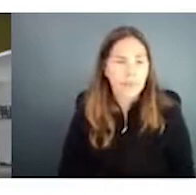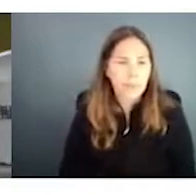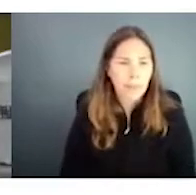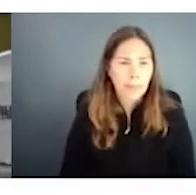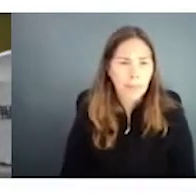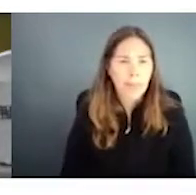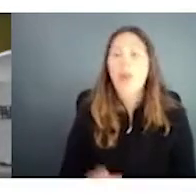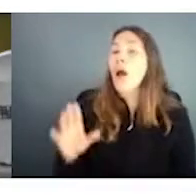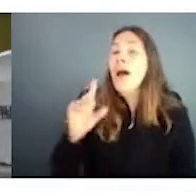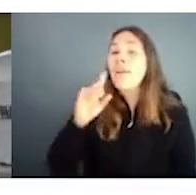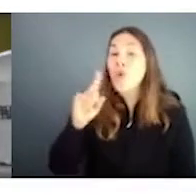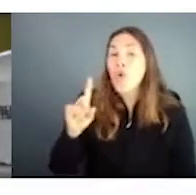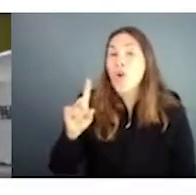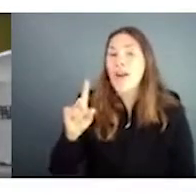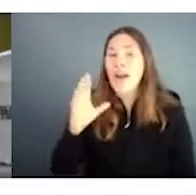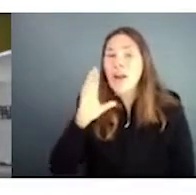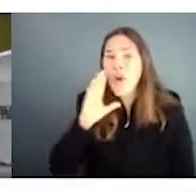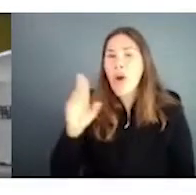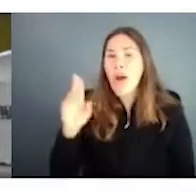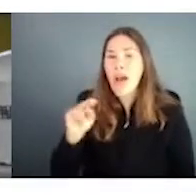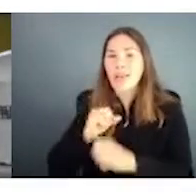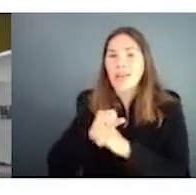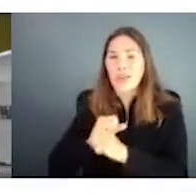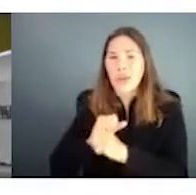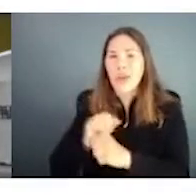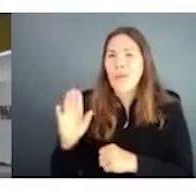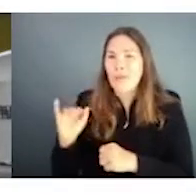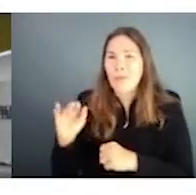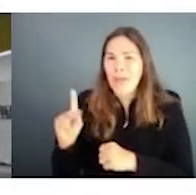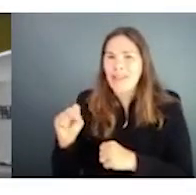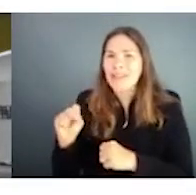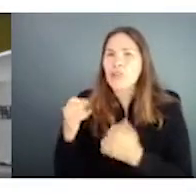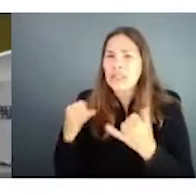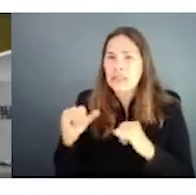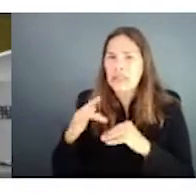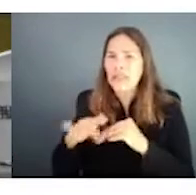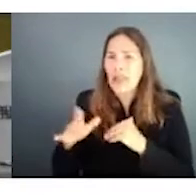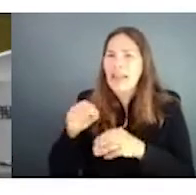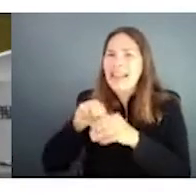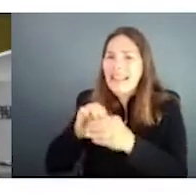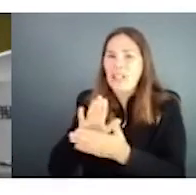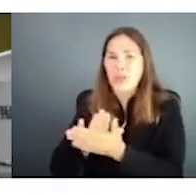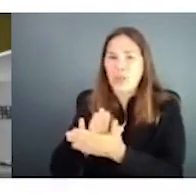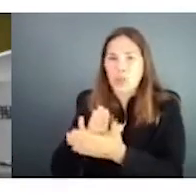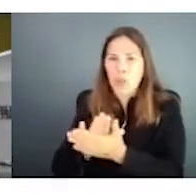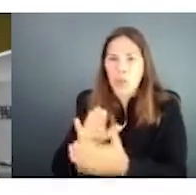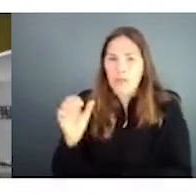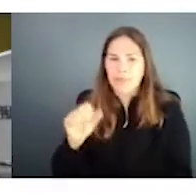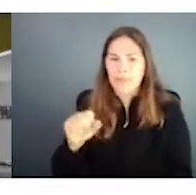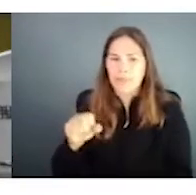As far as I know, the unsecured item banks are still available in SchoolNet.